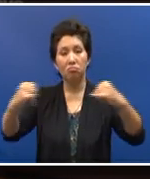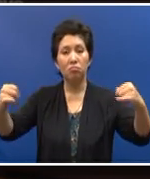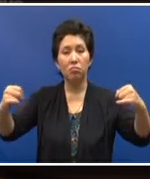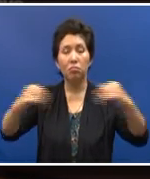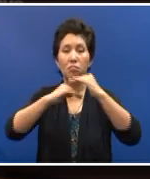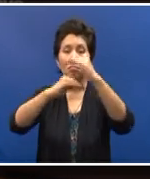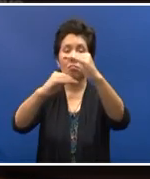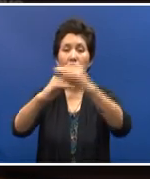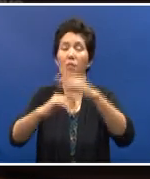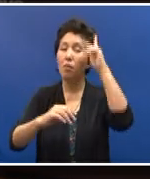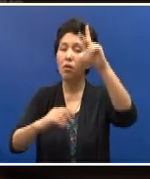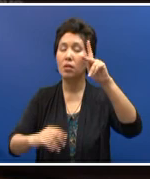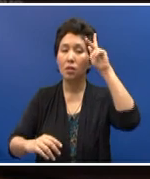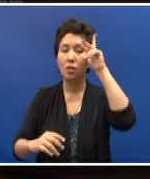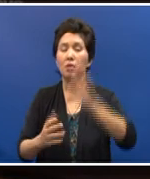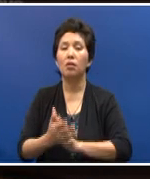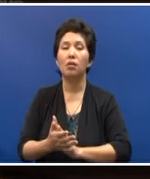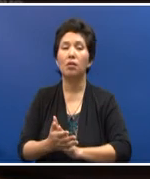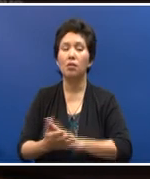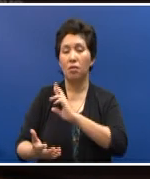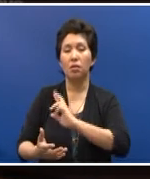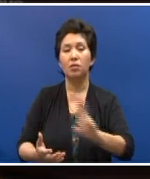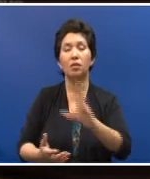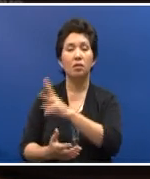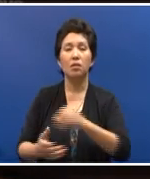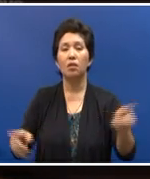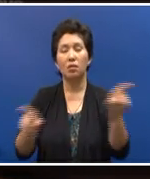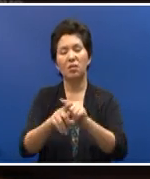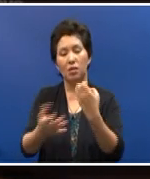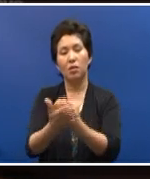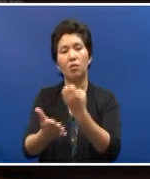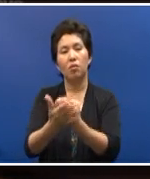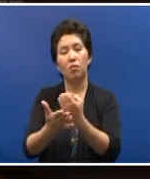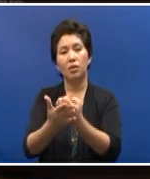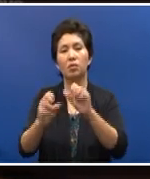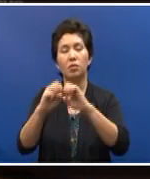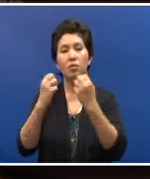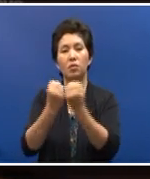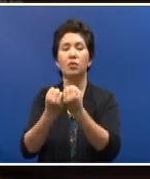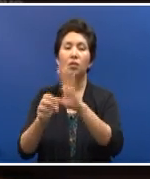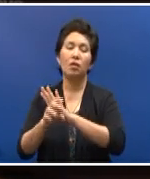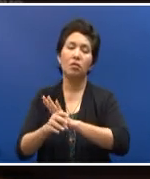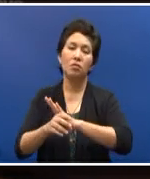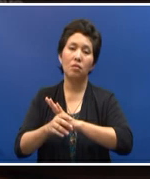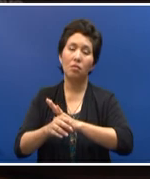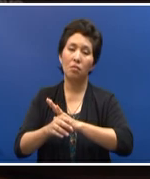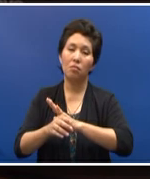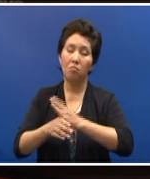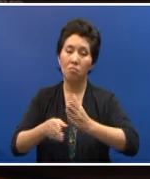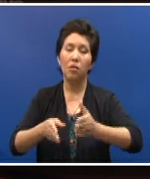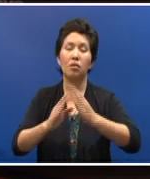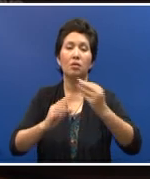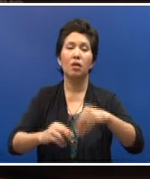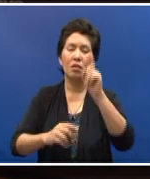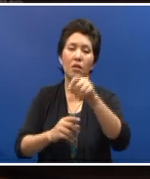through political, through religious, and also through the economic institutions. So they offer surplus yield and